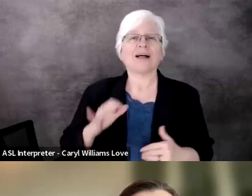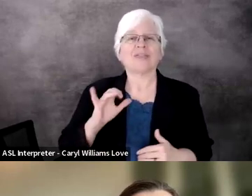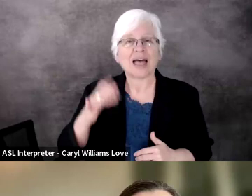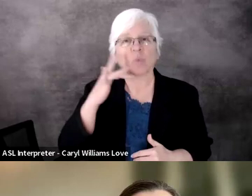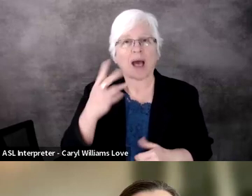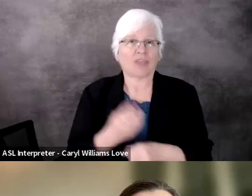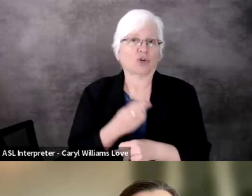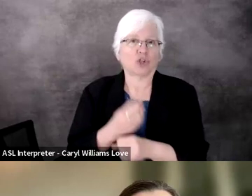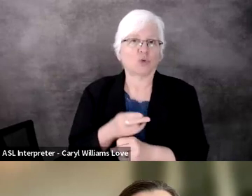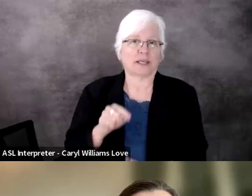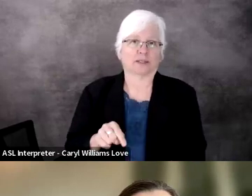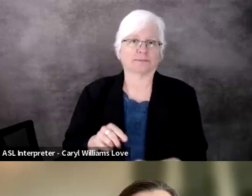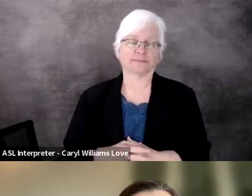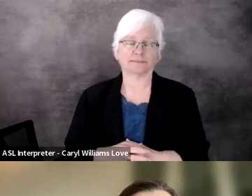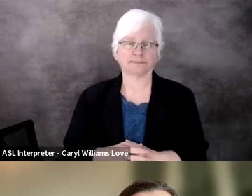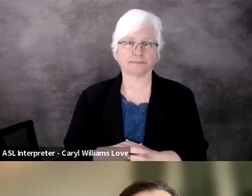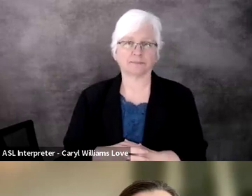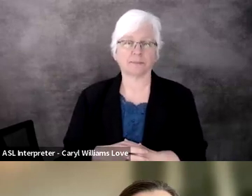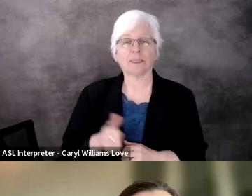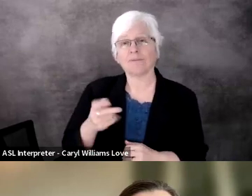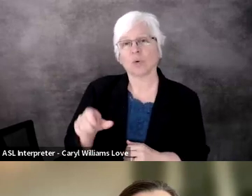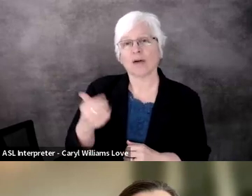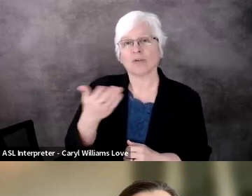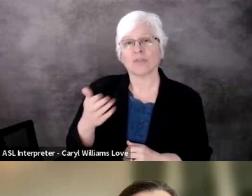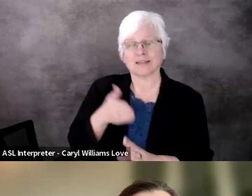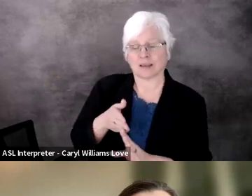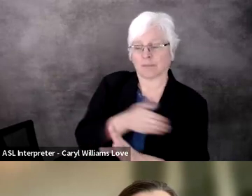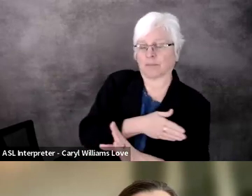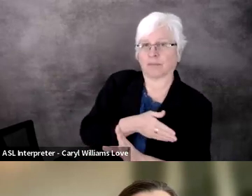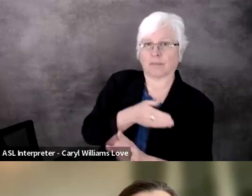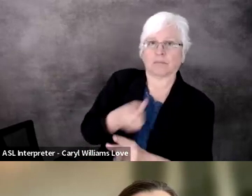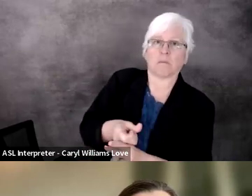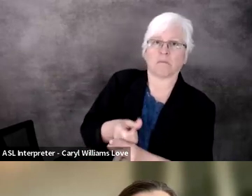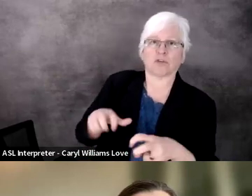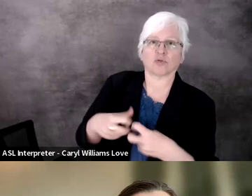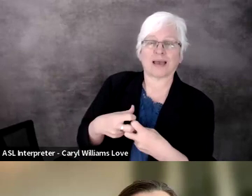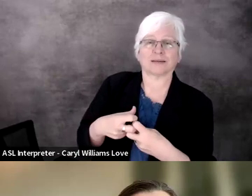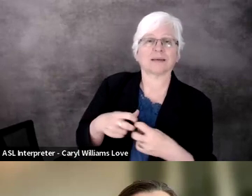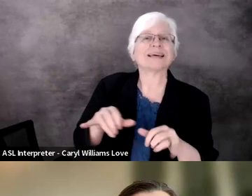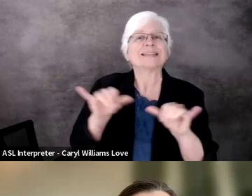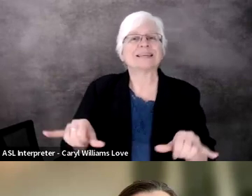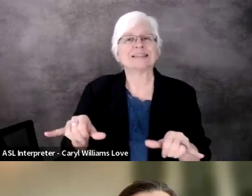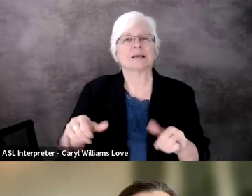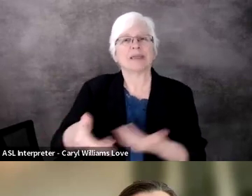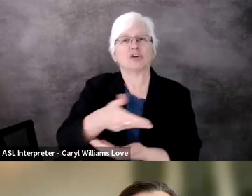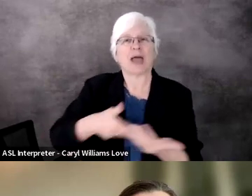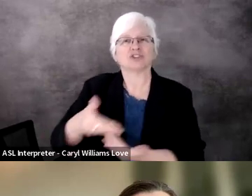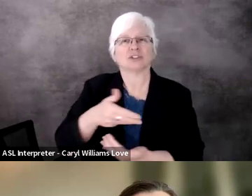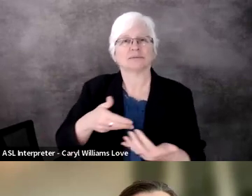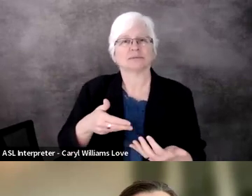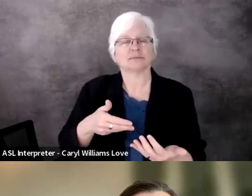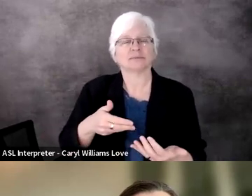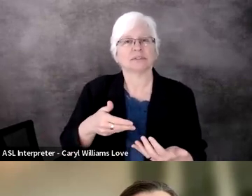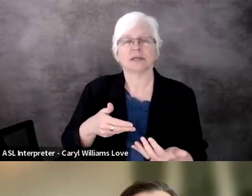using. A couple other things that can precipitate crises is, system interactions, right? So for some people, the